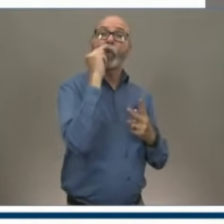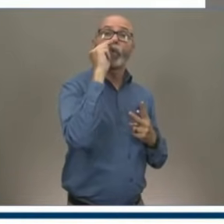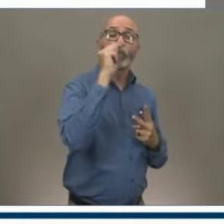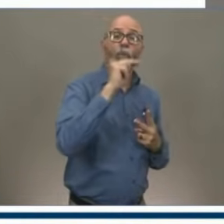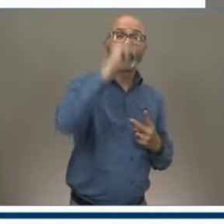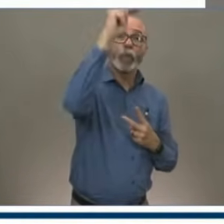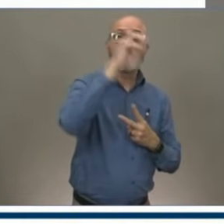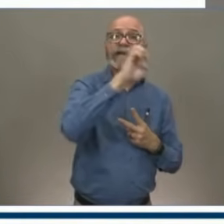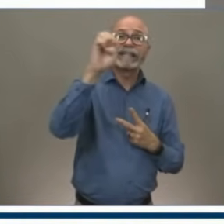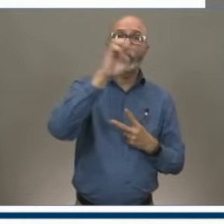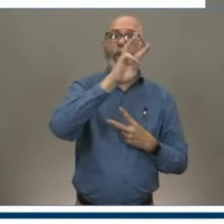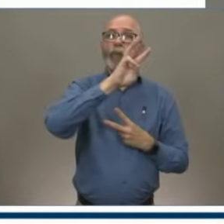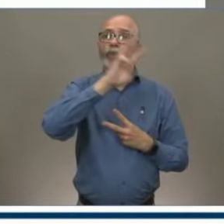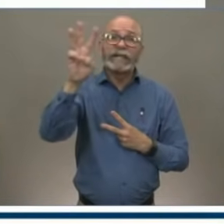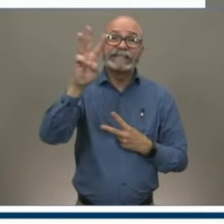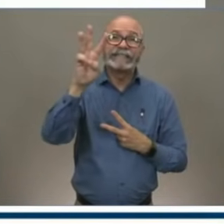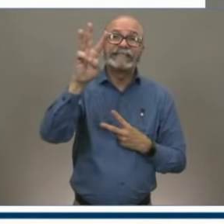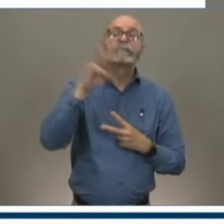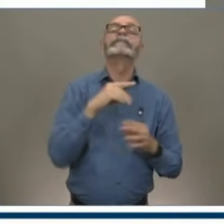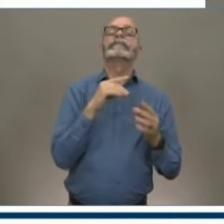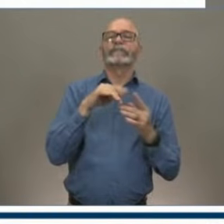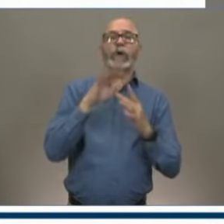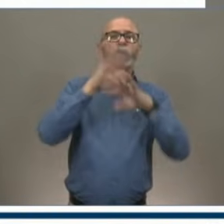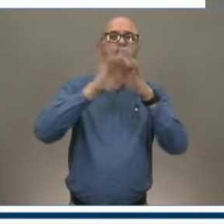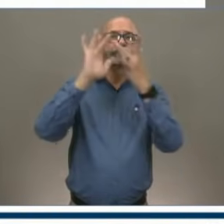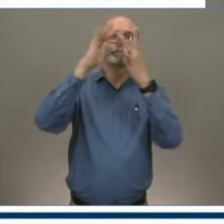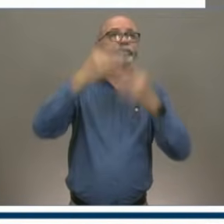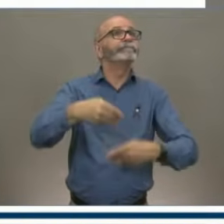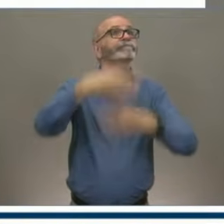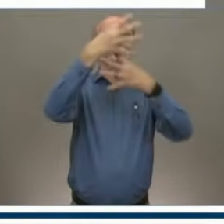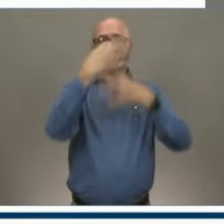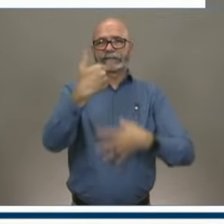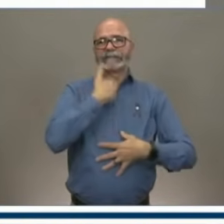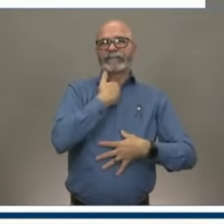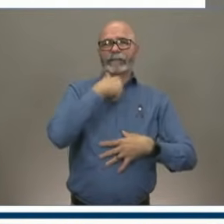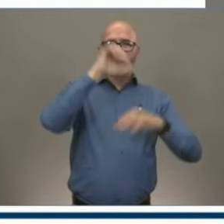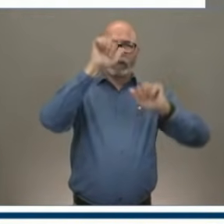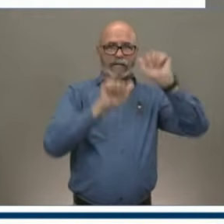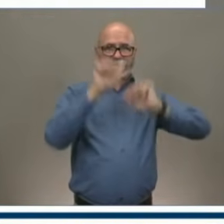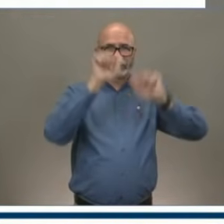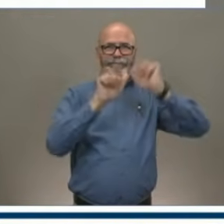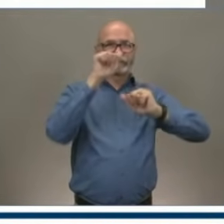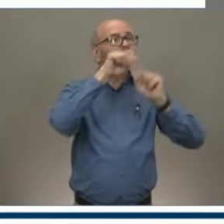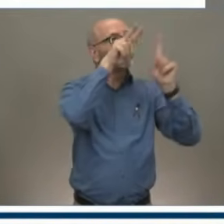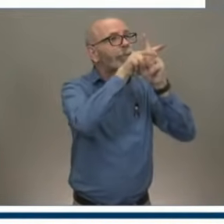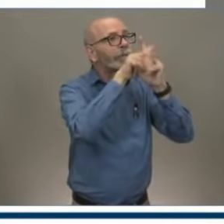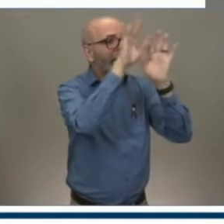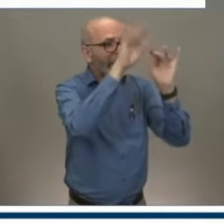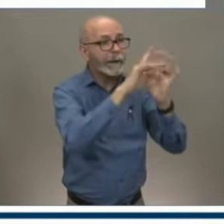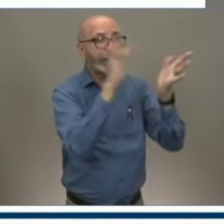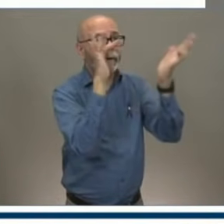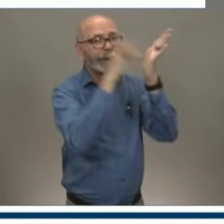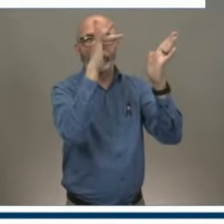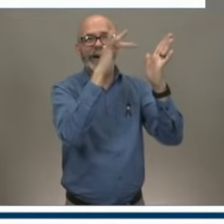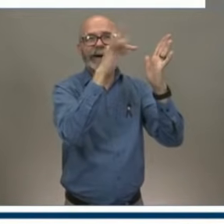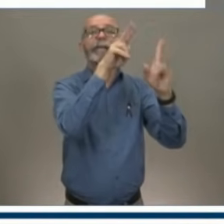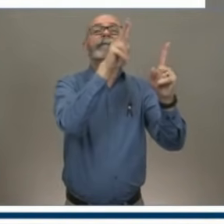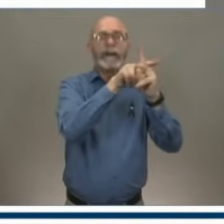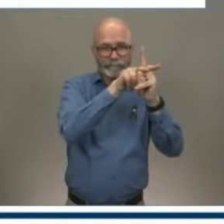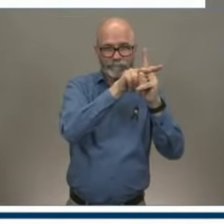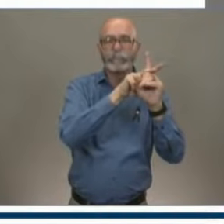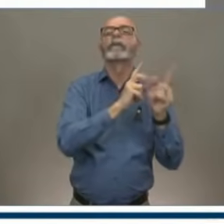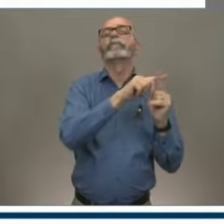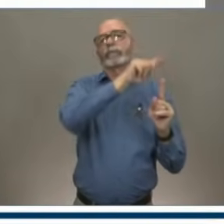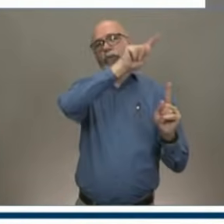the online self-assessment tool to book your test in advance. And there'll be more detailed information to share on this early